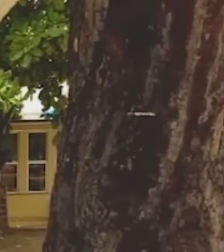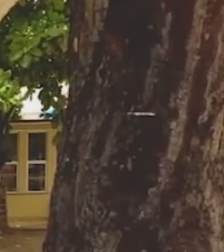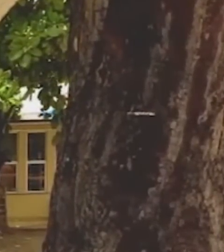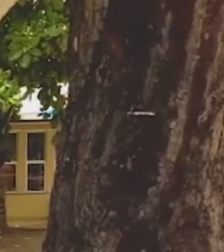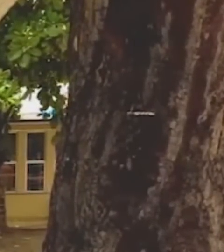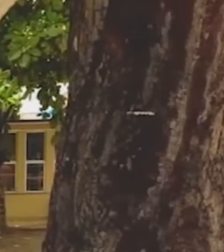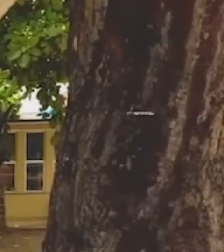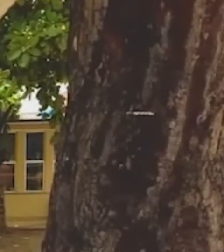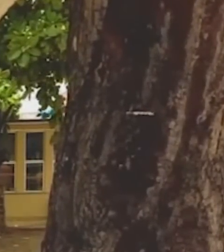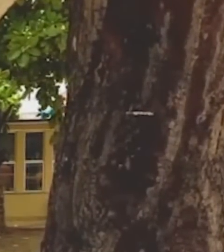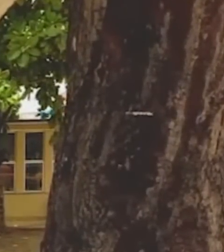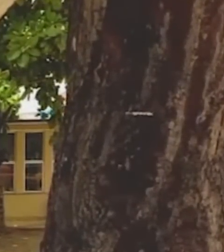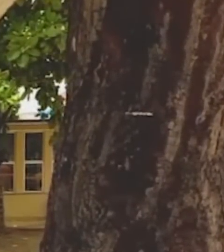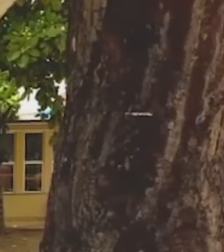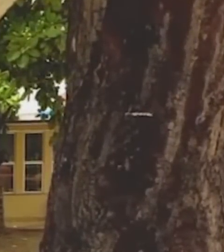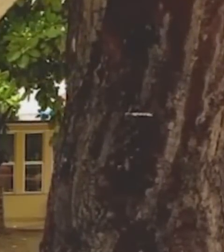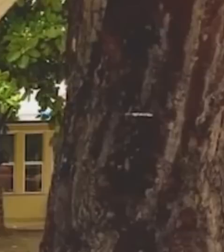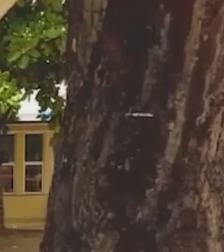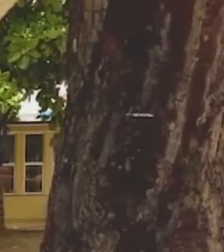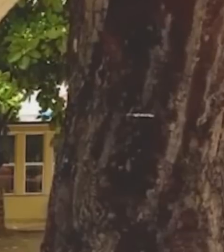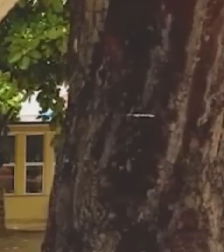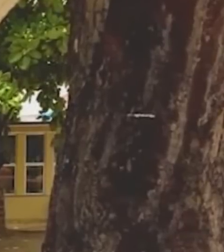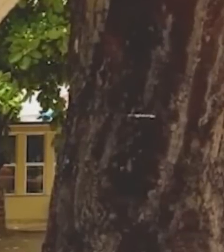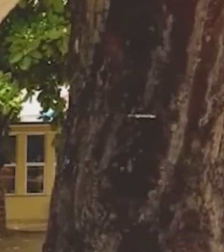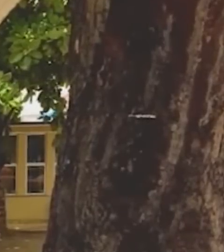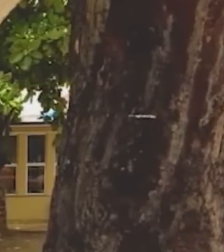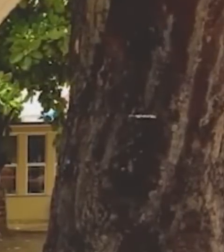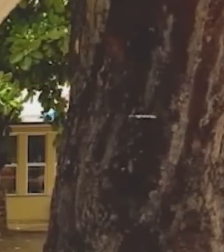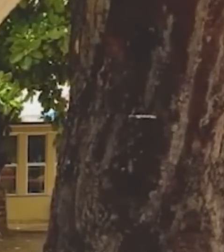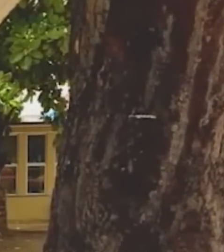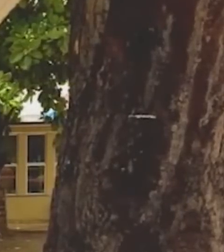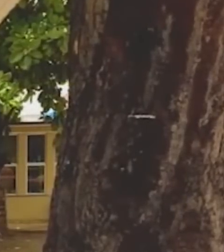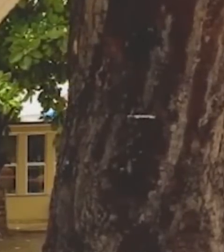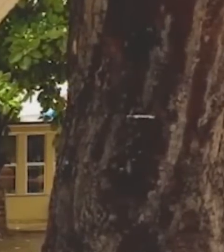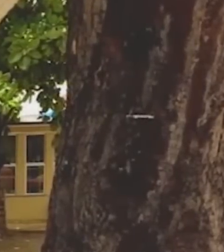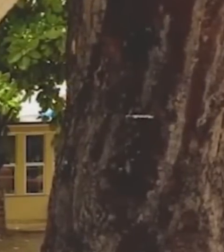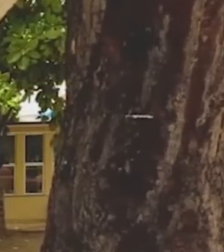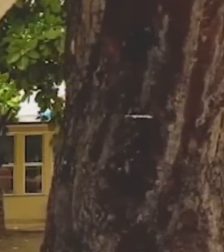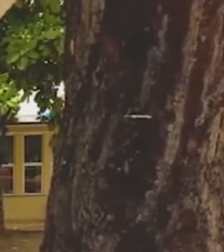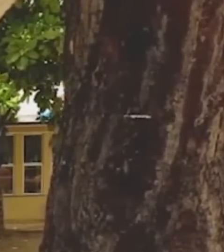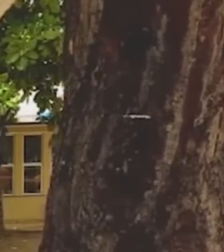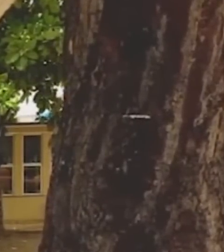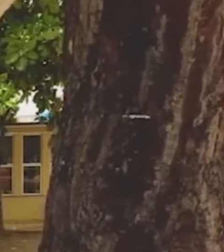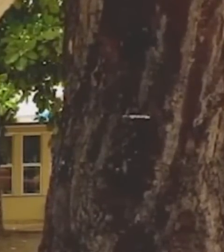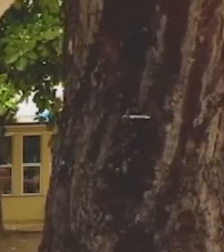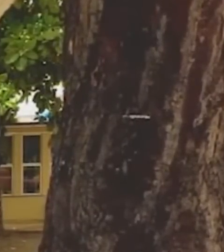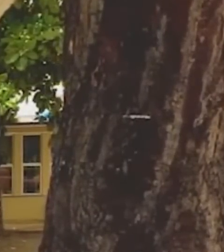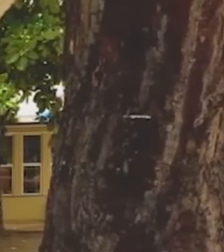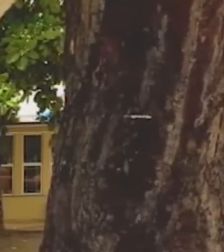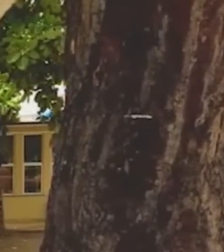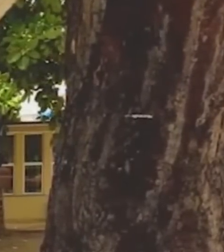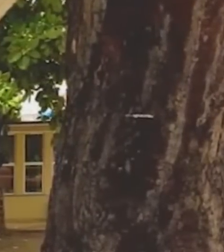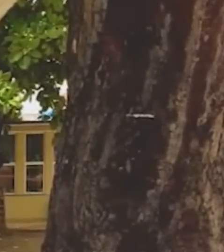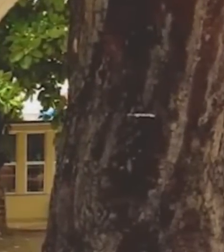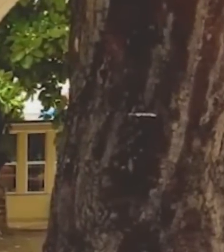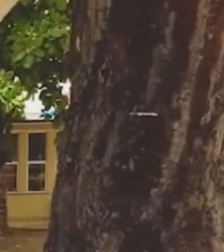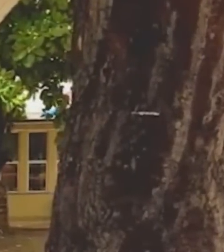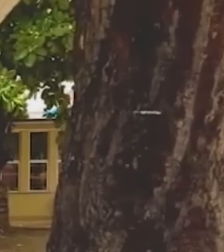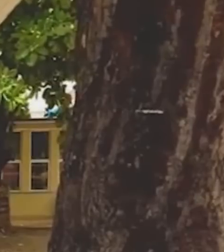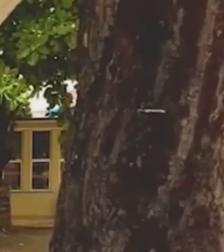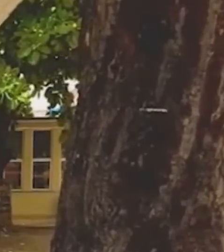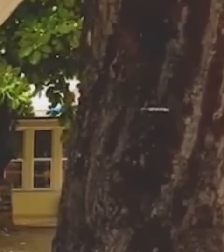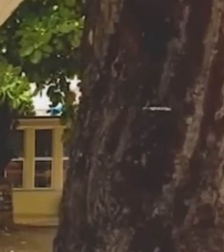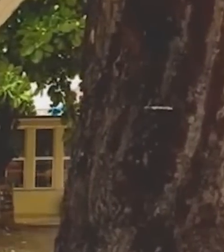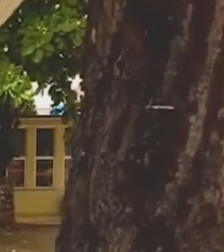purpose. However, having on your face shield, your mask, and gowns like this is very uncomfortable. It's very hot, you